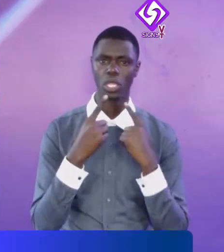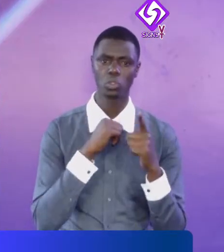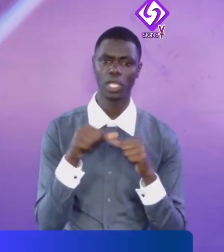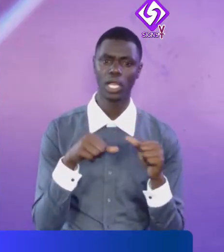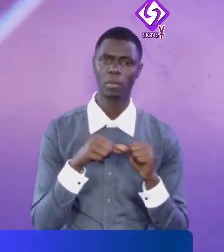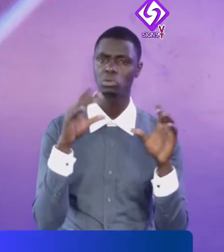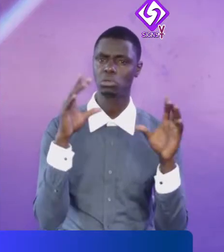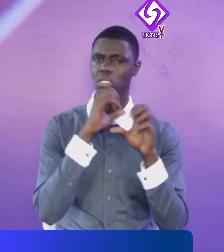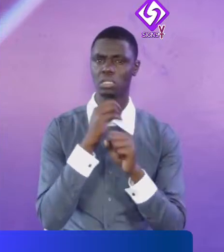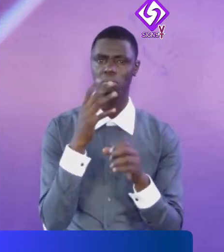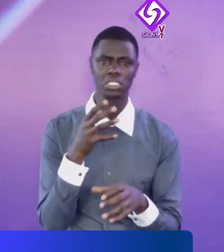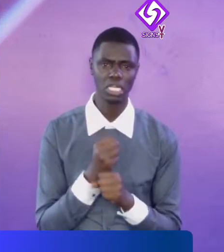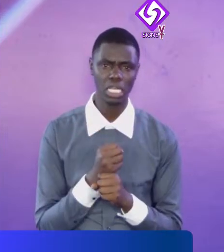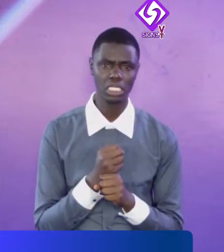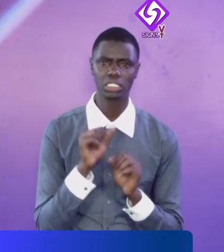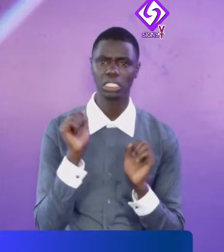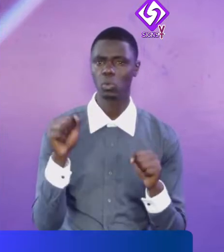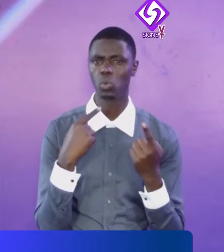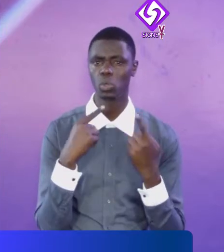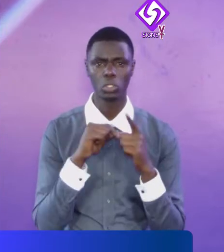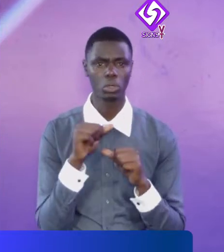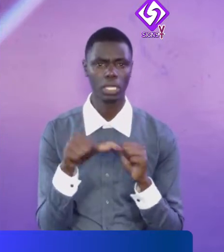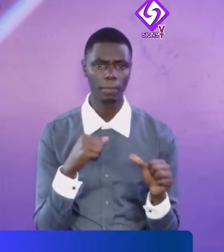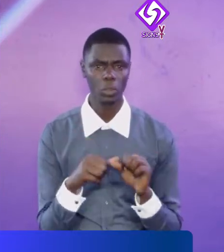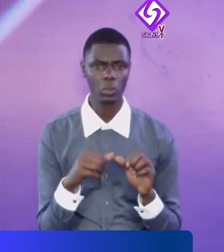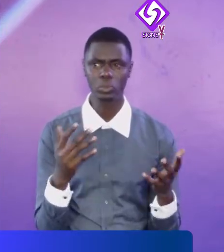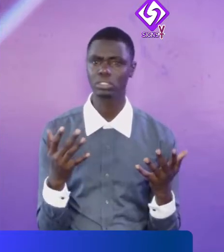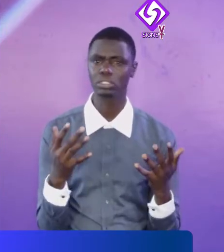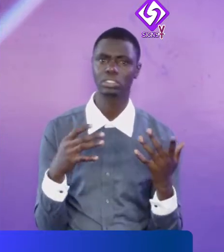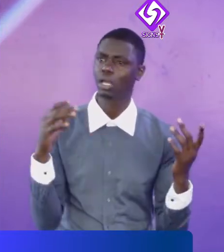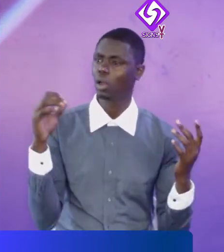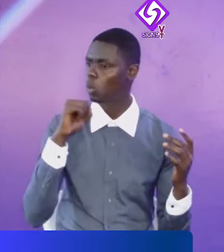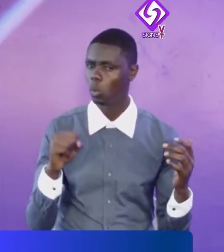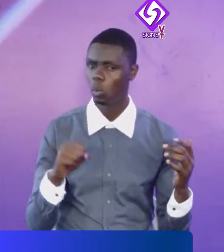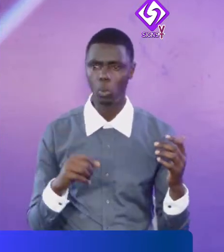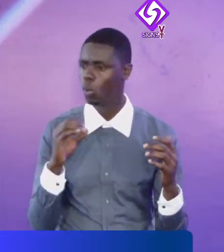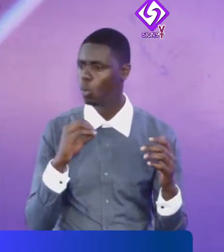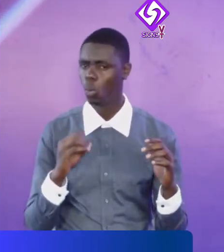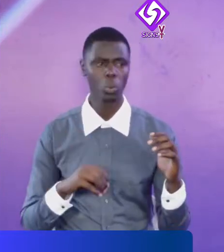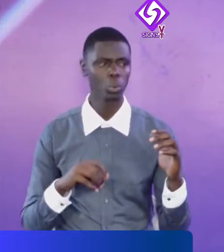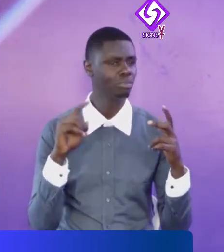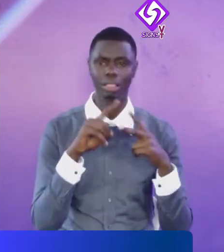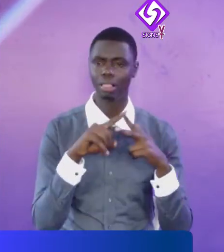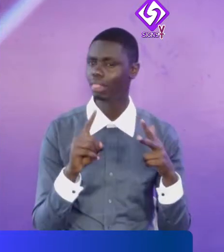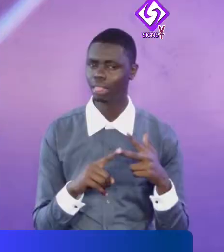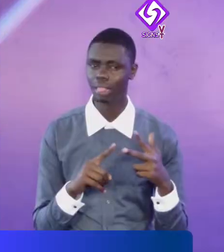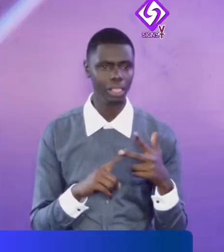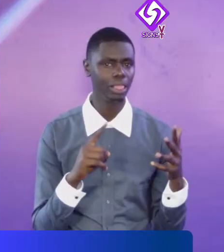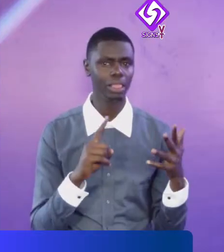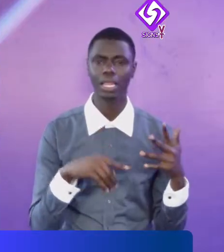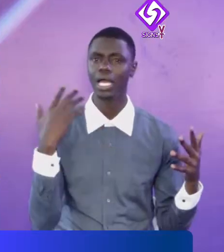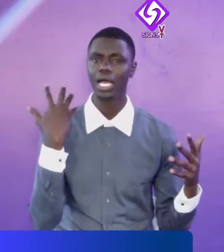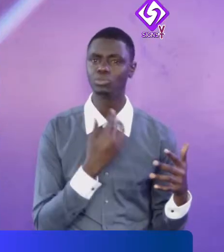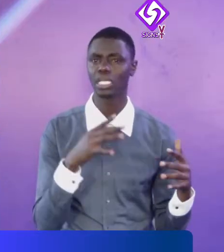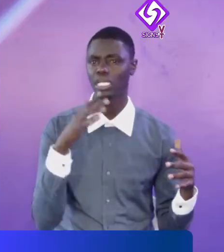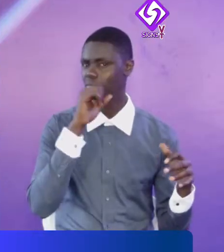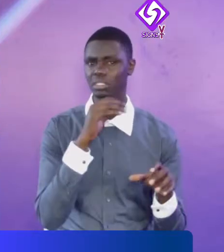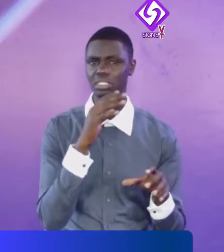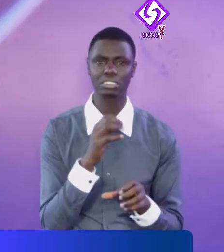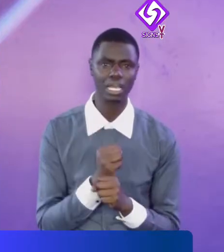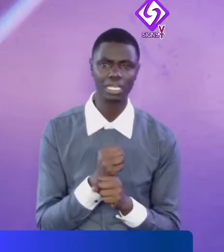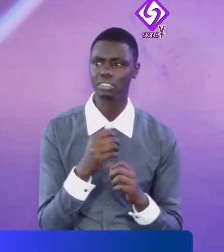mistrust. We can talk about all this and that. We are not able to. We do not want. We mistrust the person who is going to